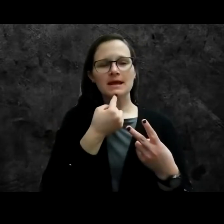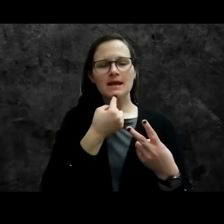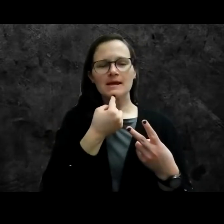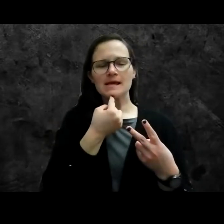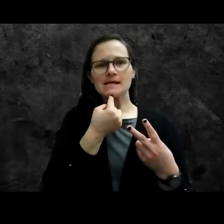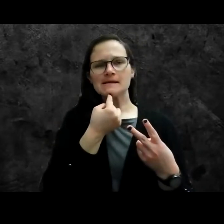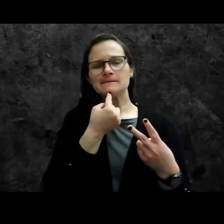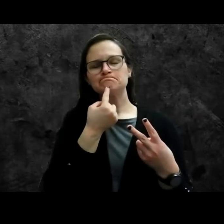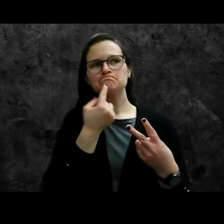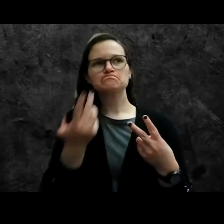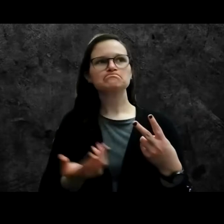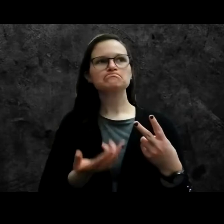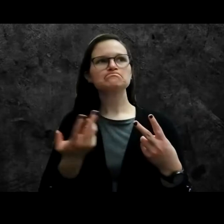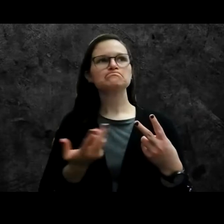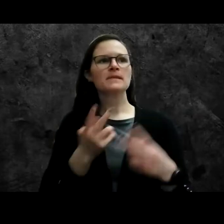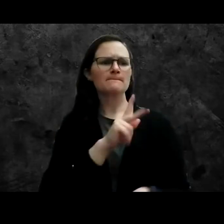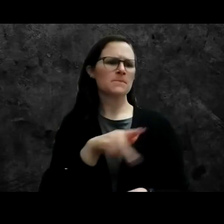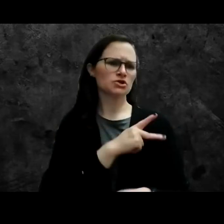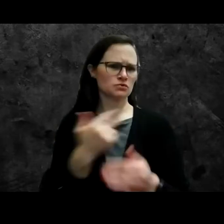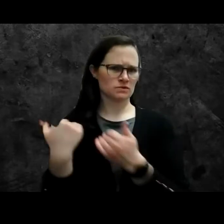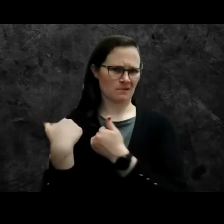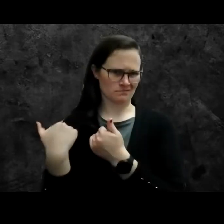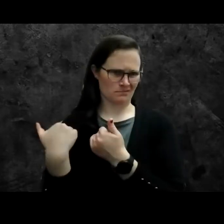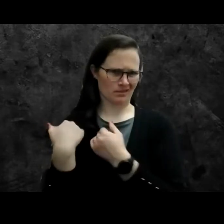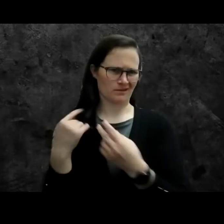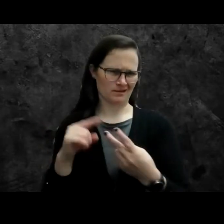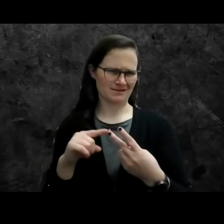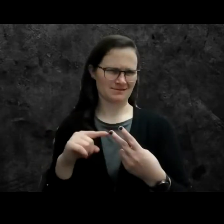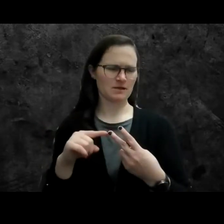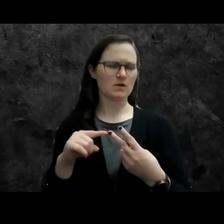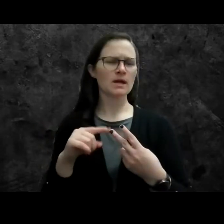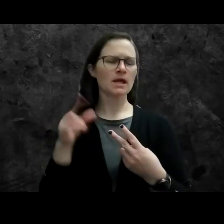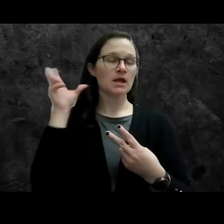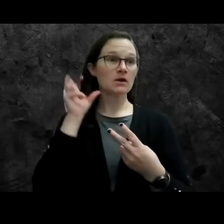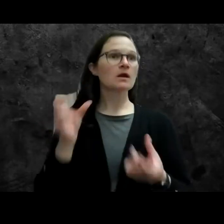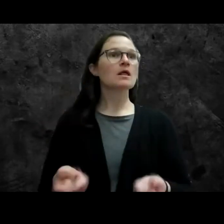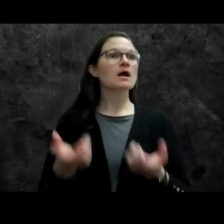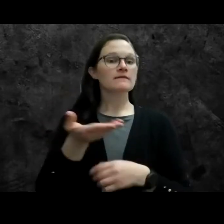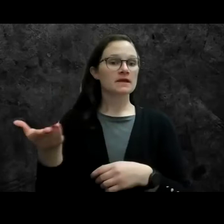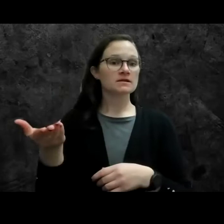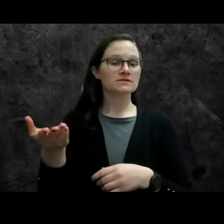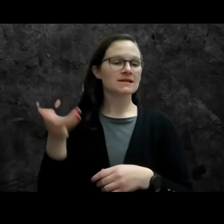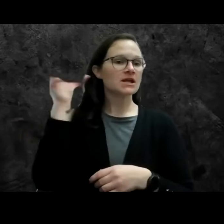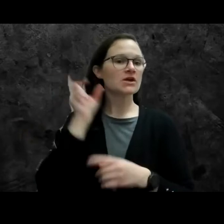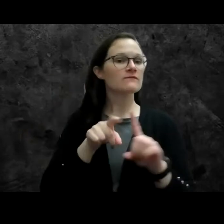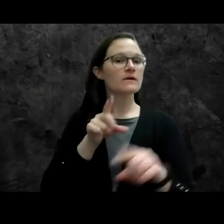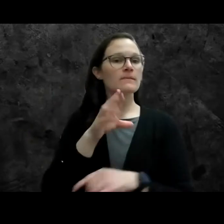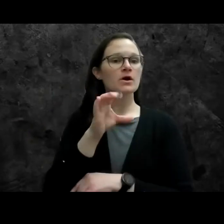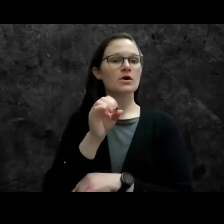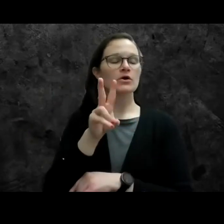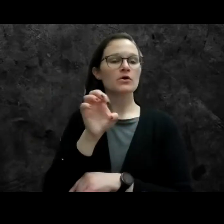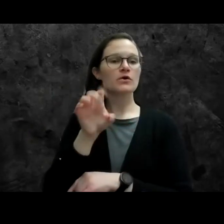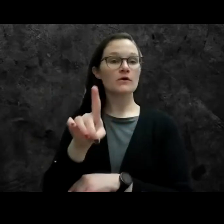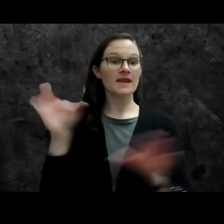of personal responsibility. We're hearing all these things, and you're going to hear from our COVID